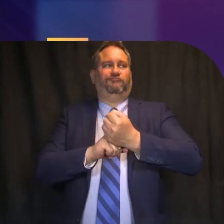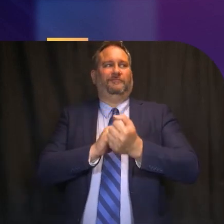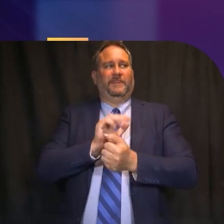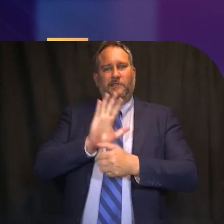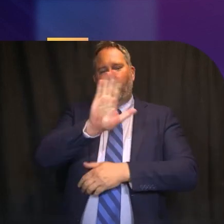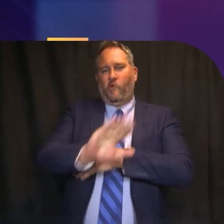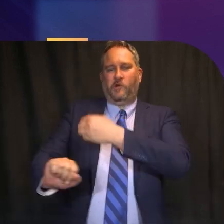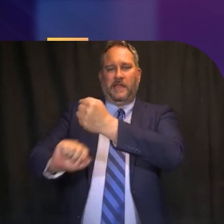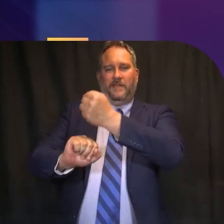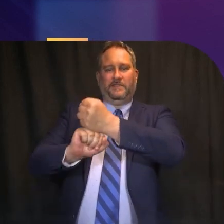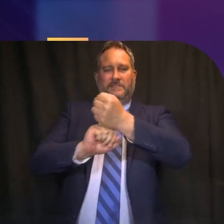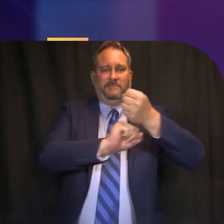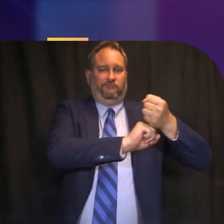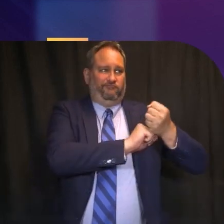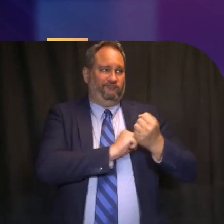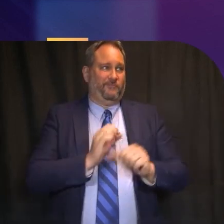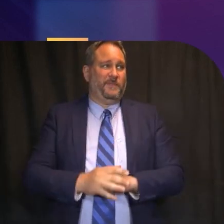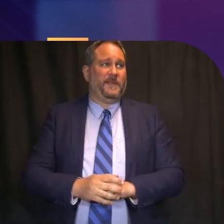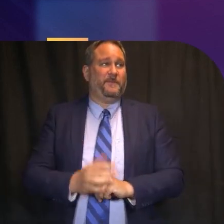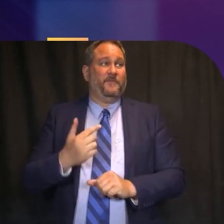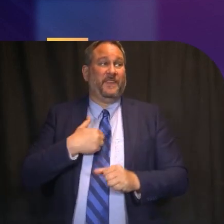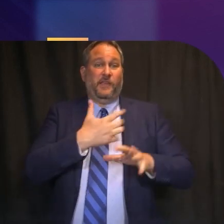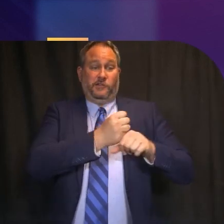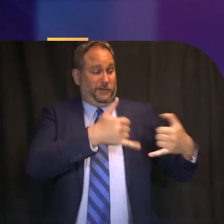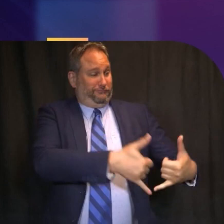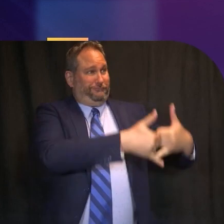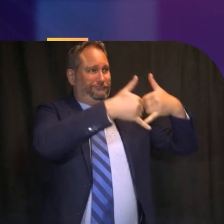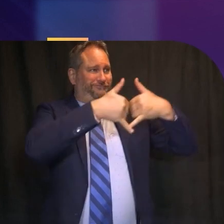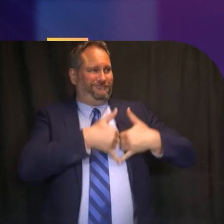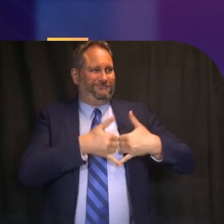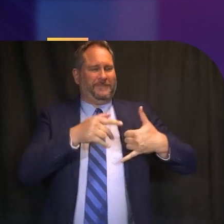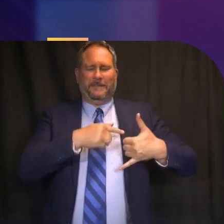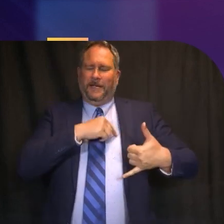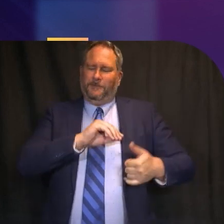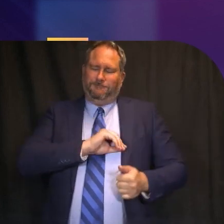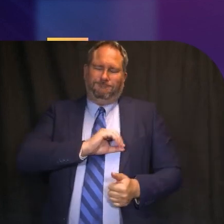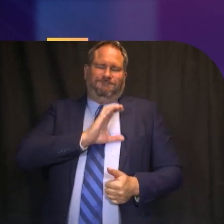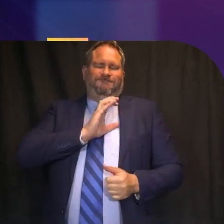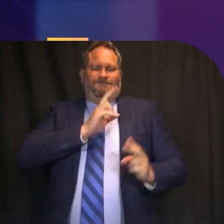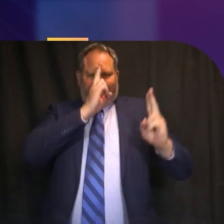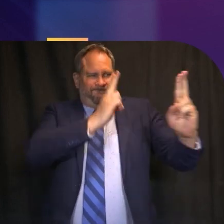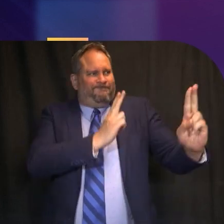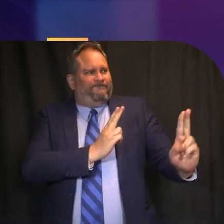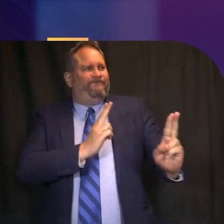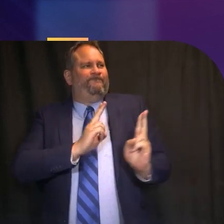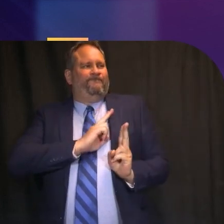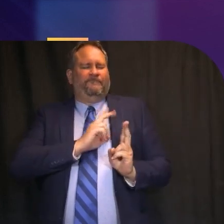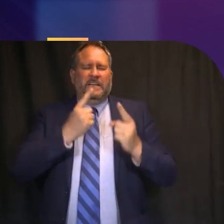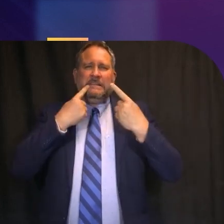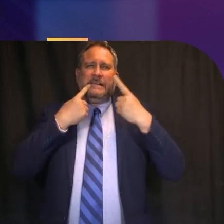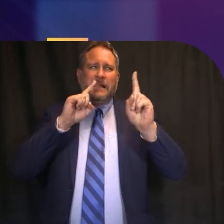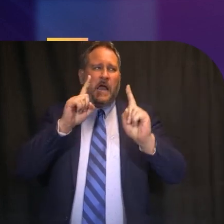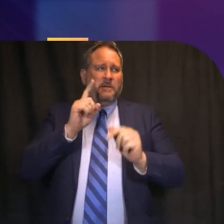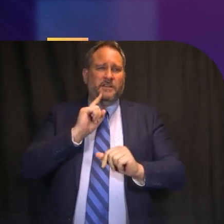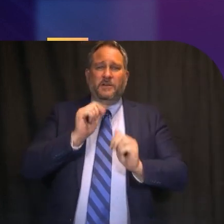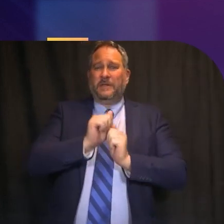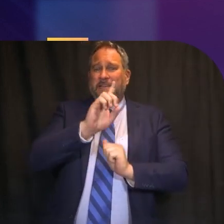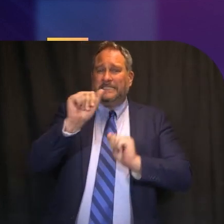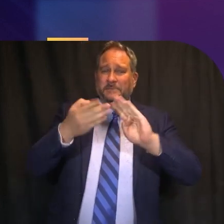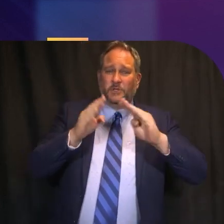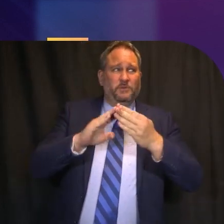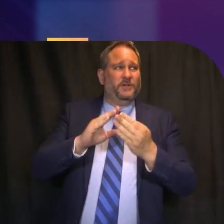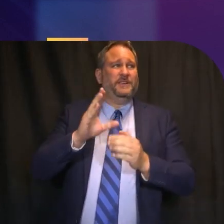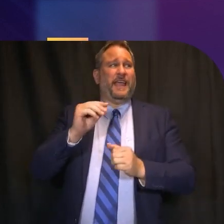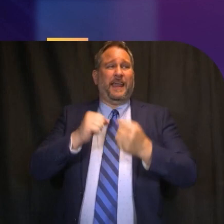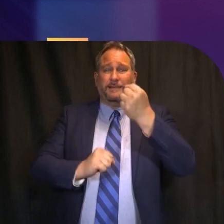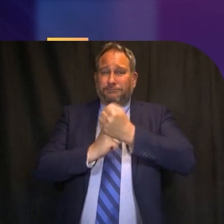me, as he has accomplished so much for the disability community through his activism, leadership, and resiliency. I see so